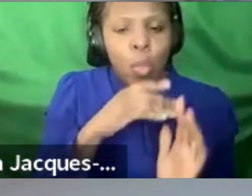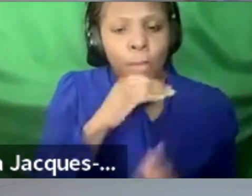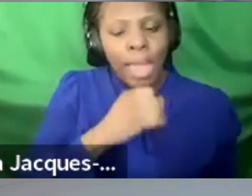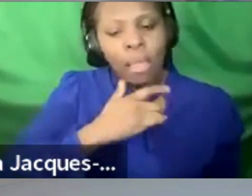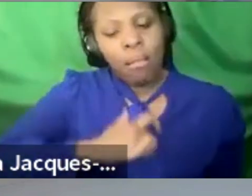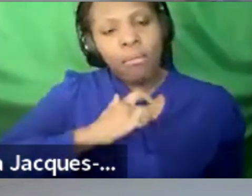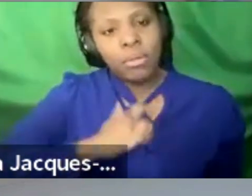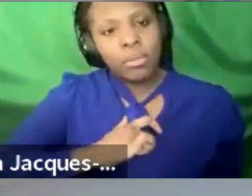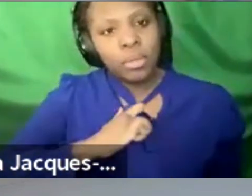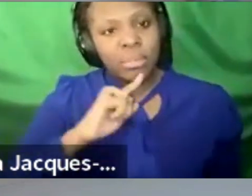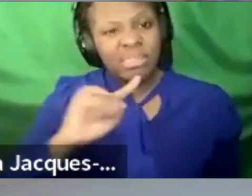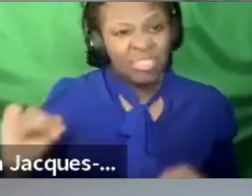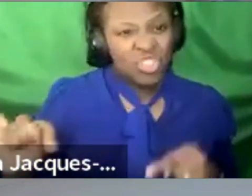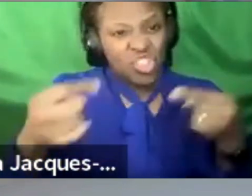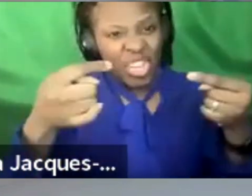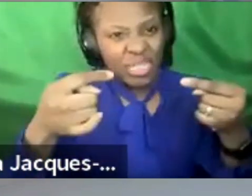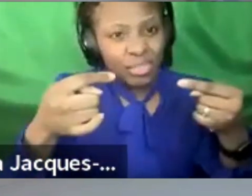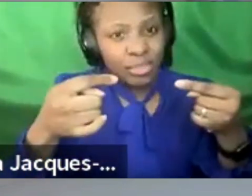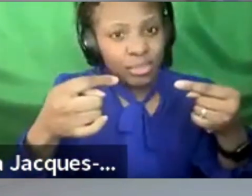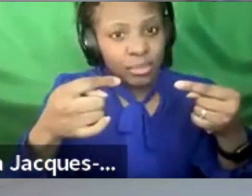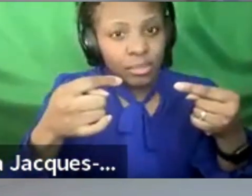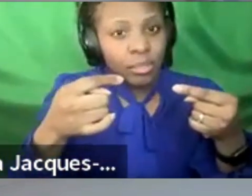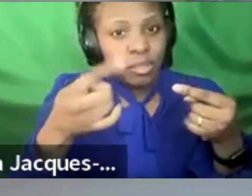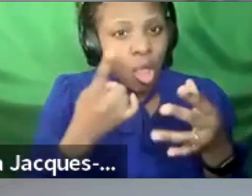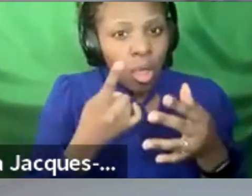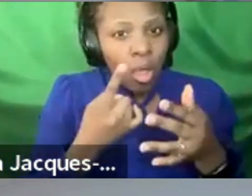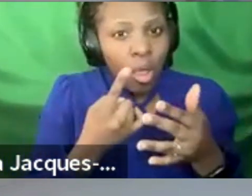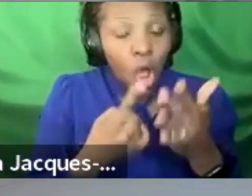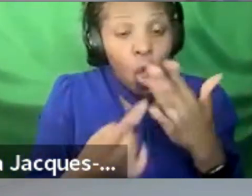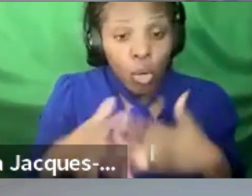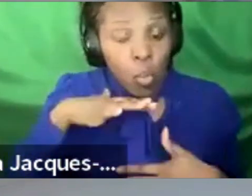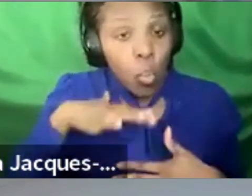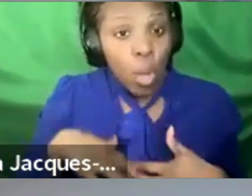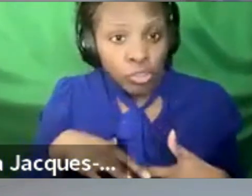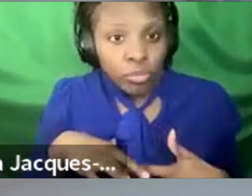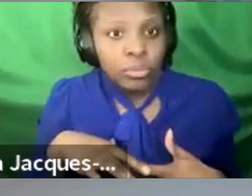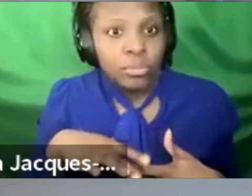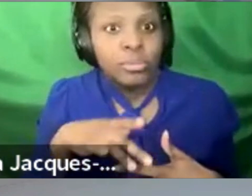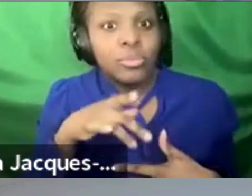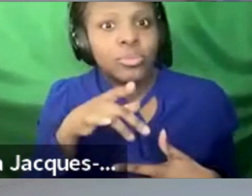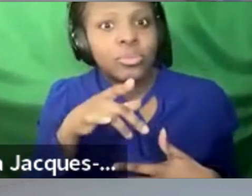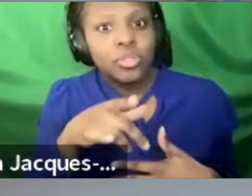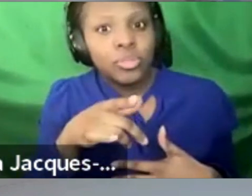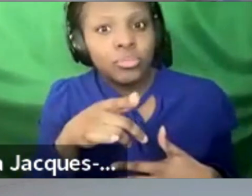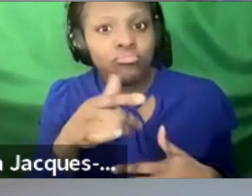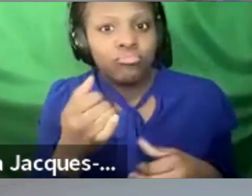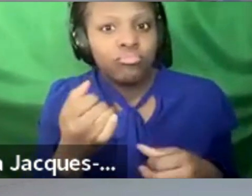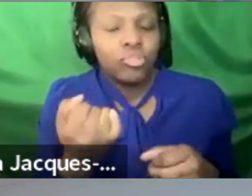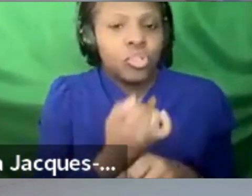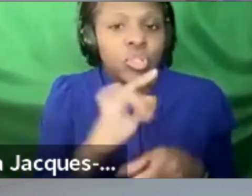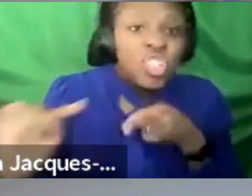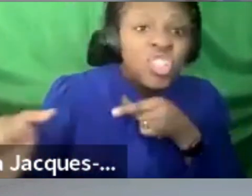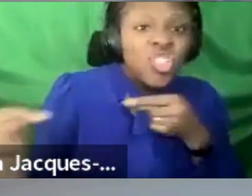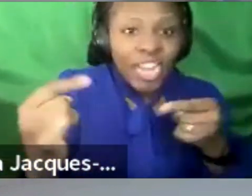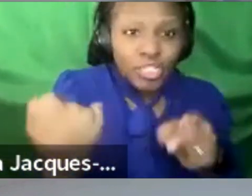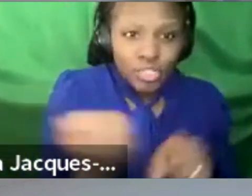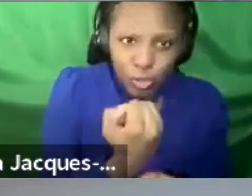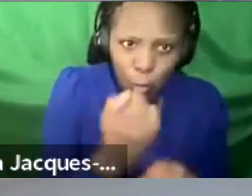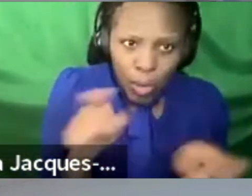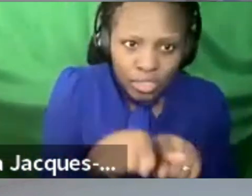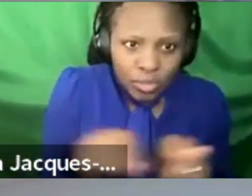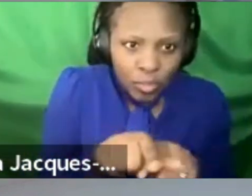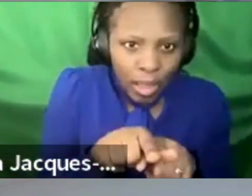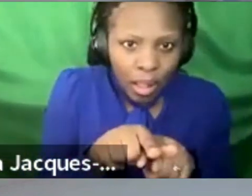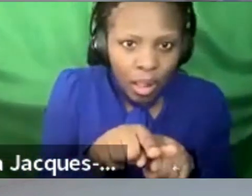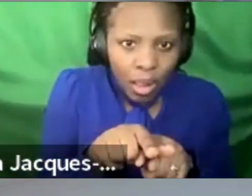is challenged to. It's not just that he wants to tame Kate. He's actually challenged to do it and impelled